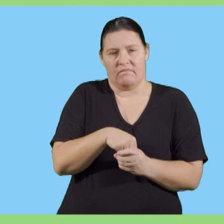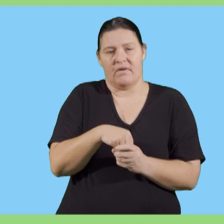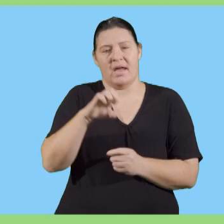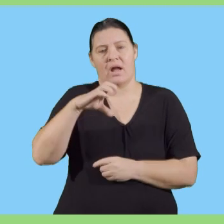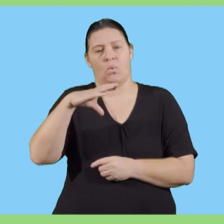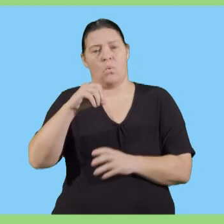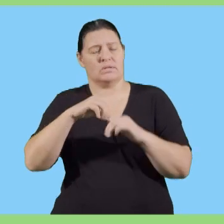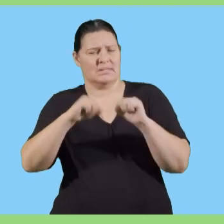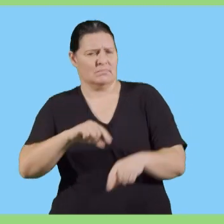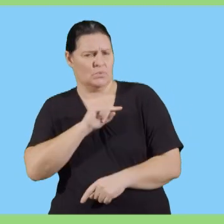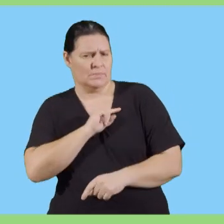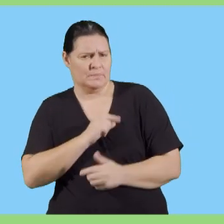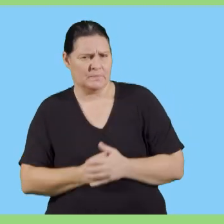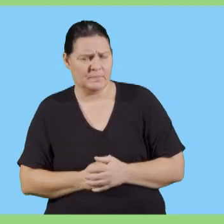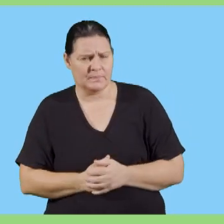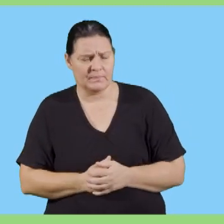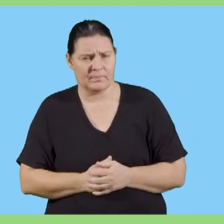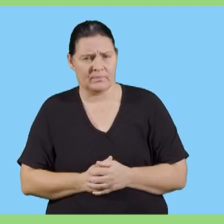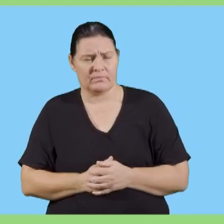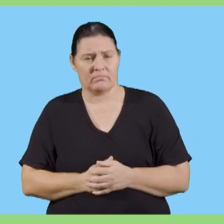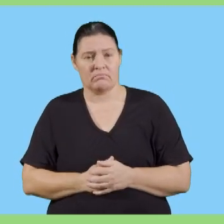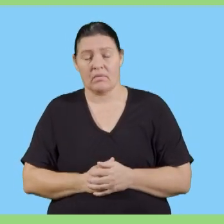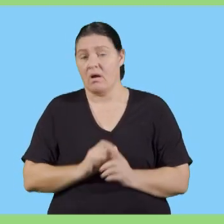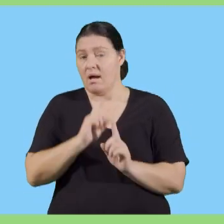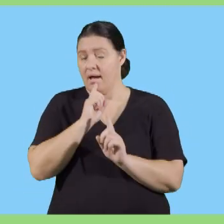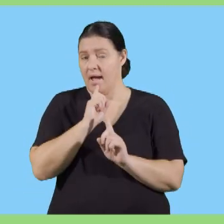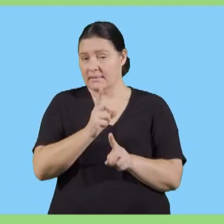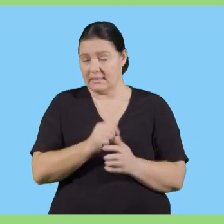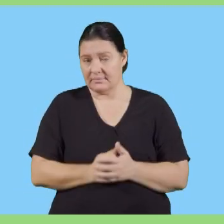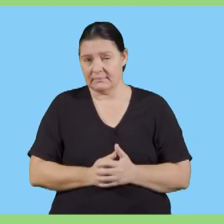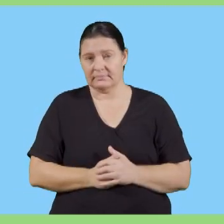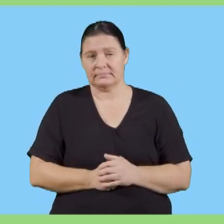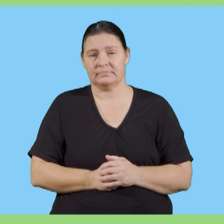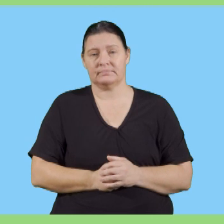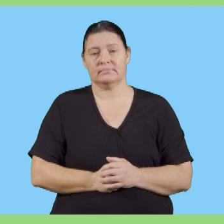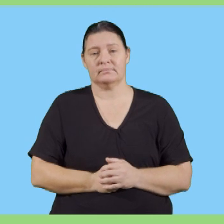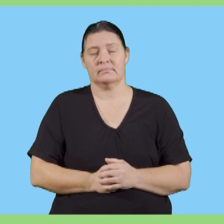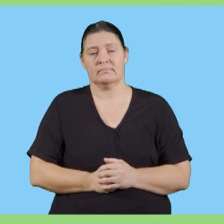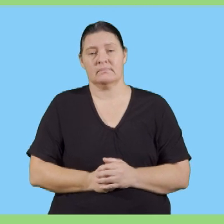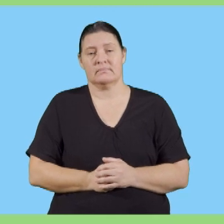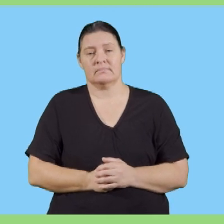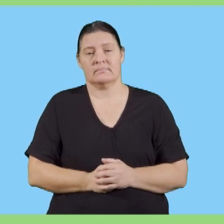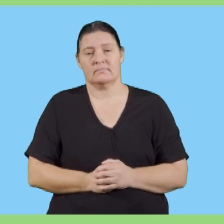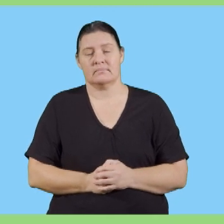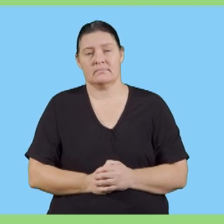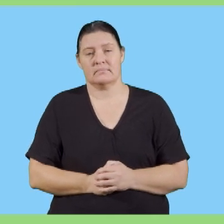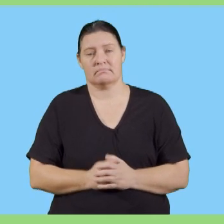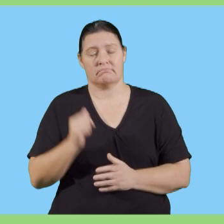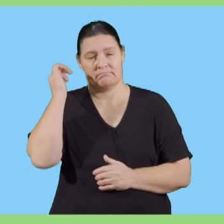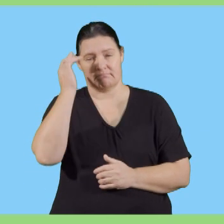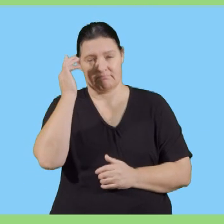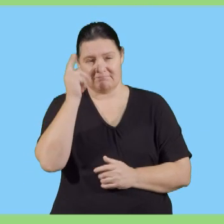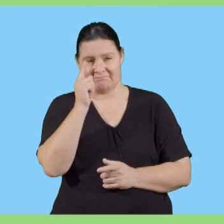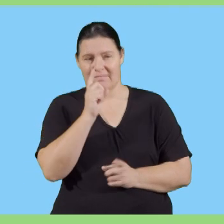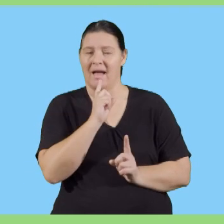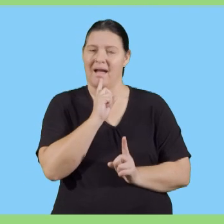ecosystem? So to answer that question, while you are still thinking.